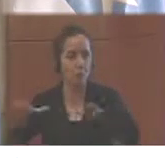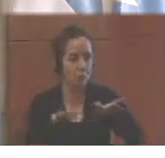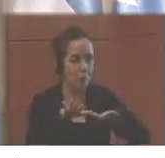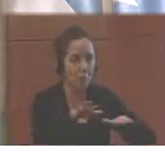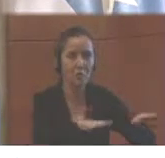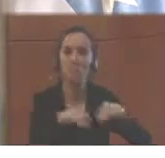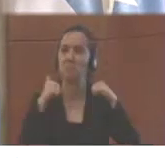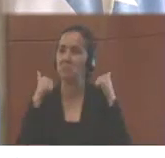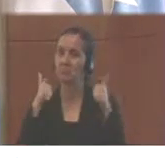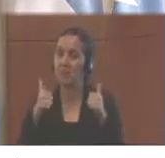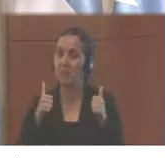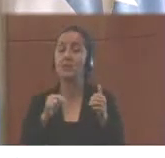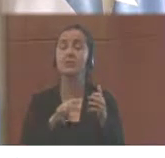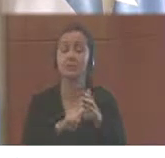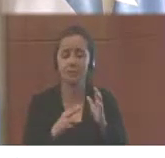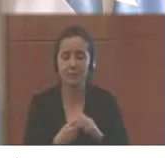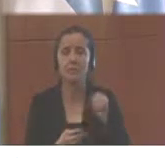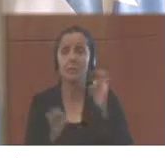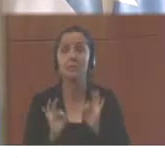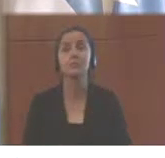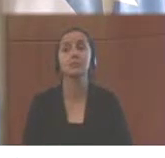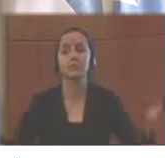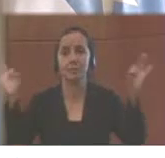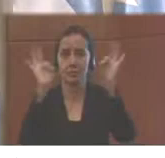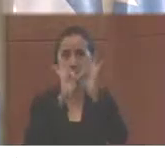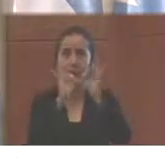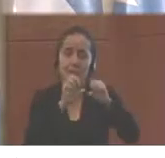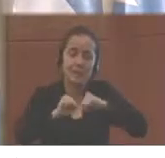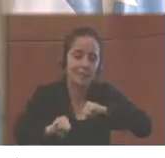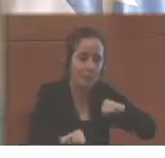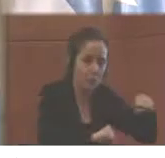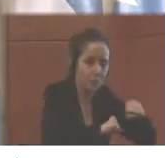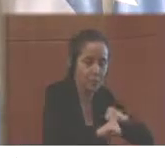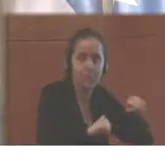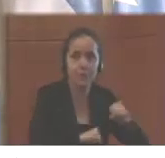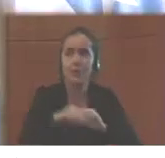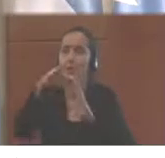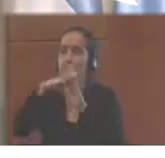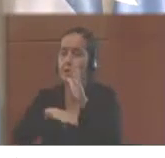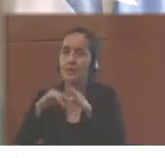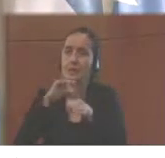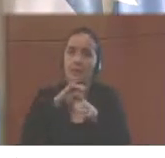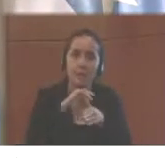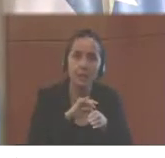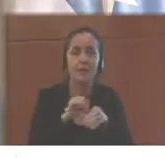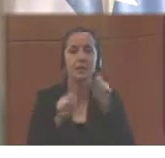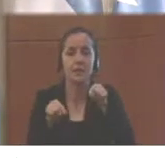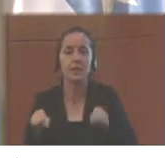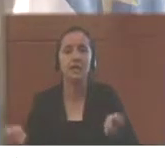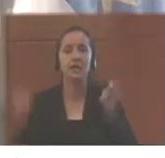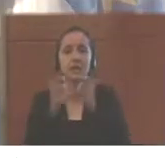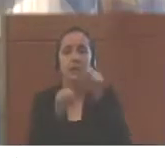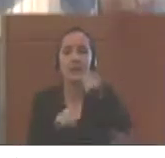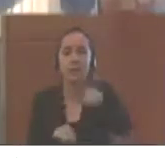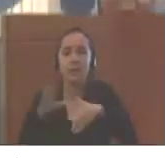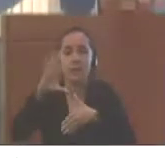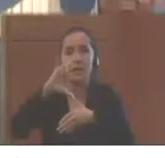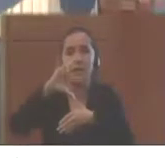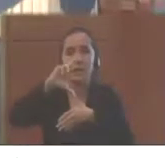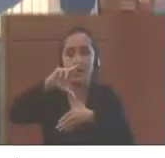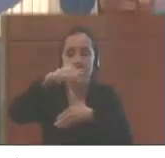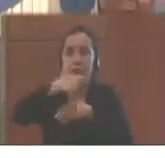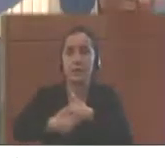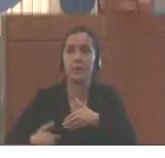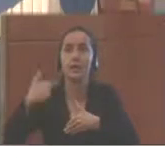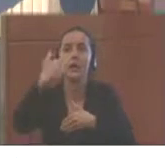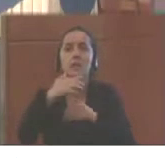successful management and coordination, which shows the importance and relevance of the risk management for the adequate development of our South